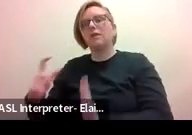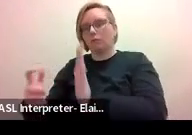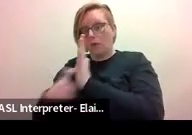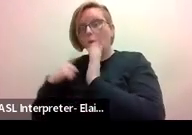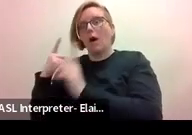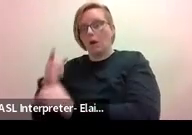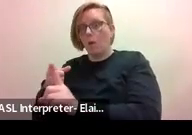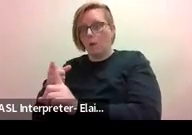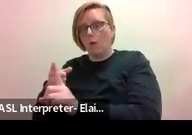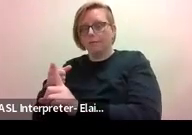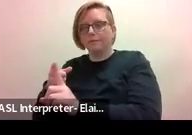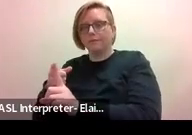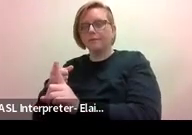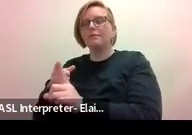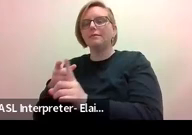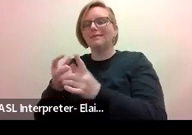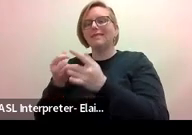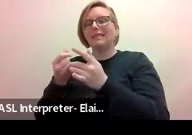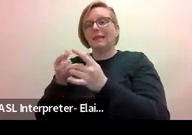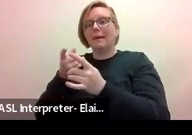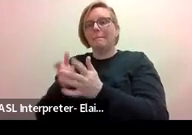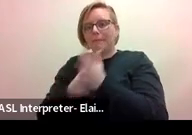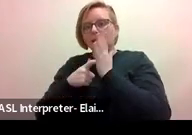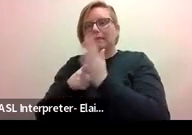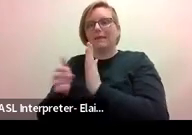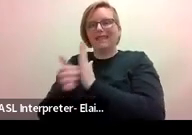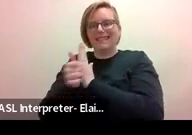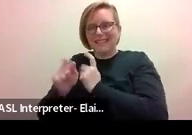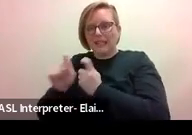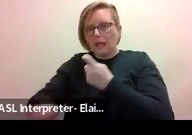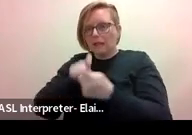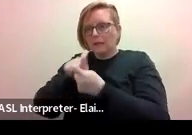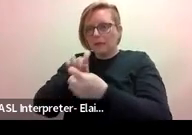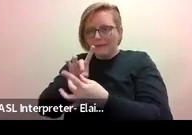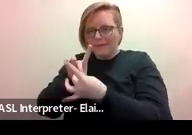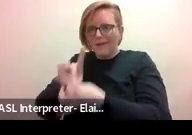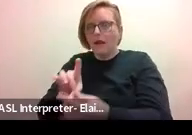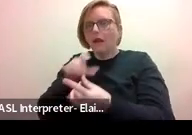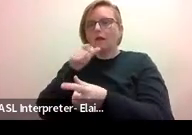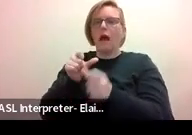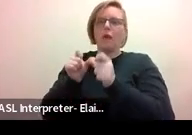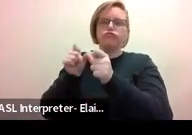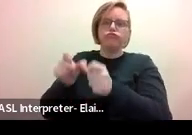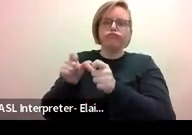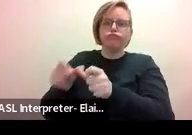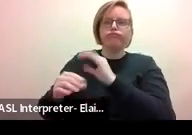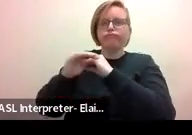that skill-specific goal, not a maintenance goal or anything like that.